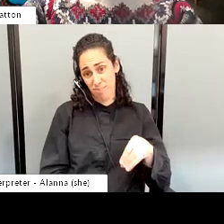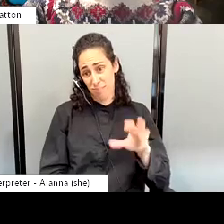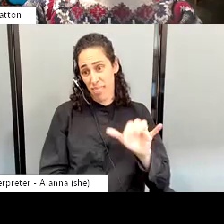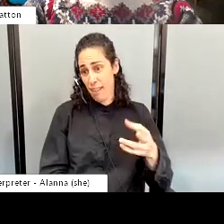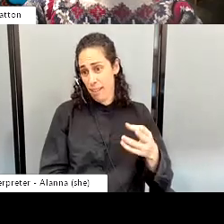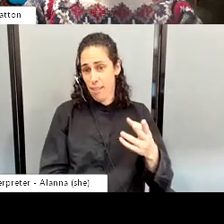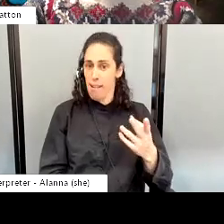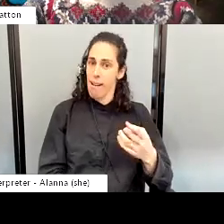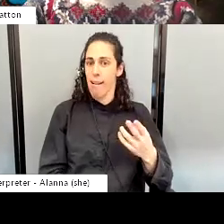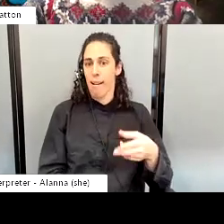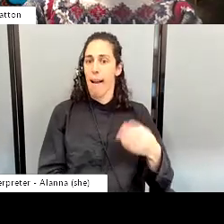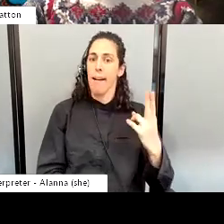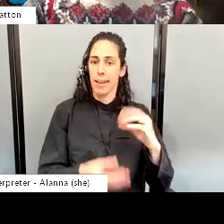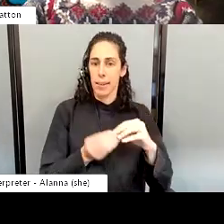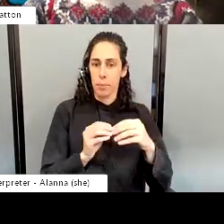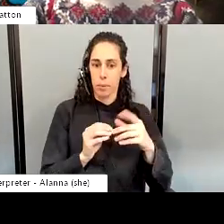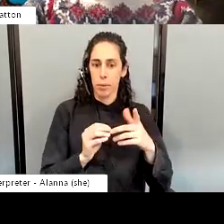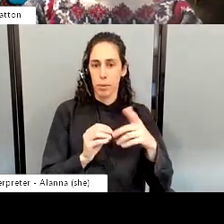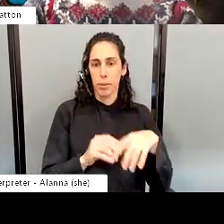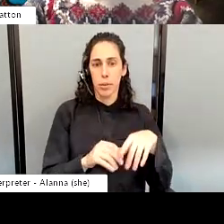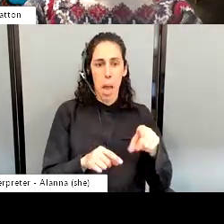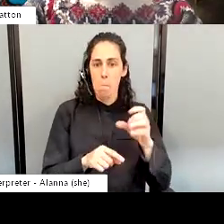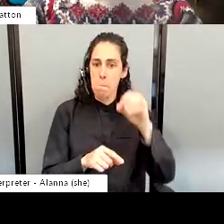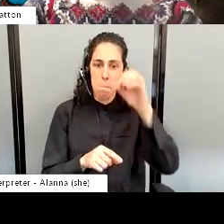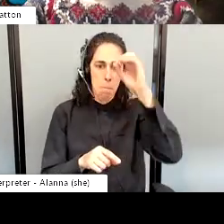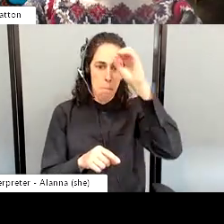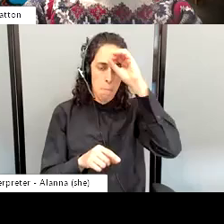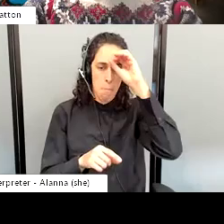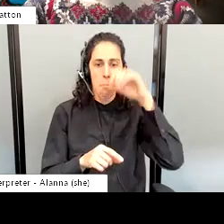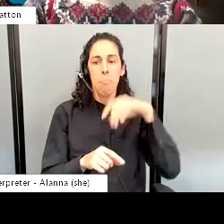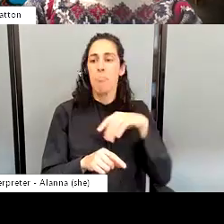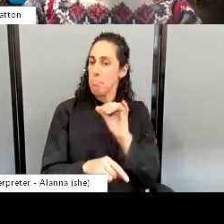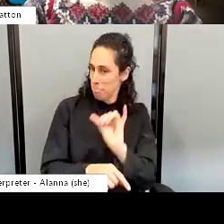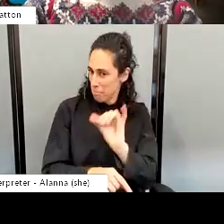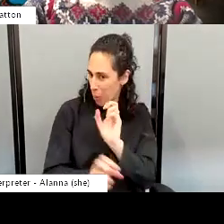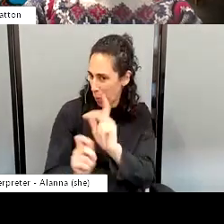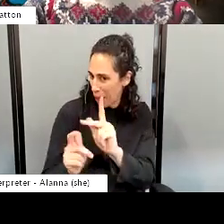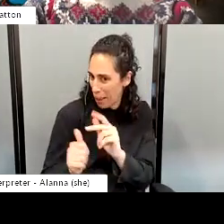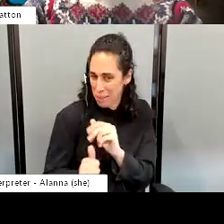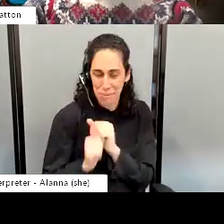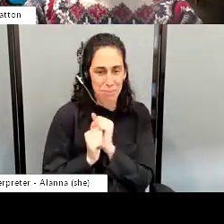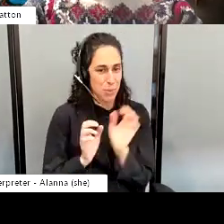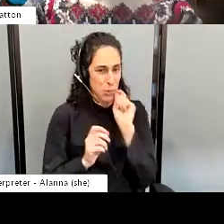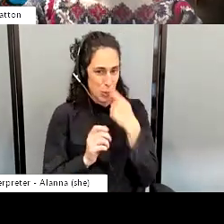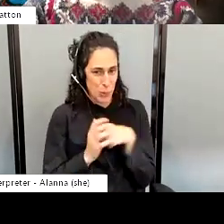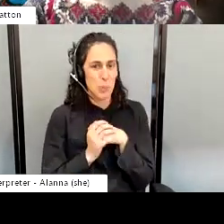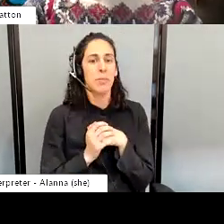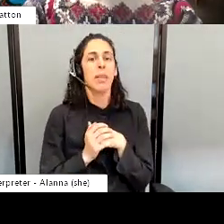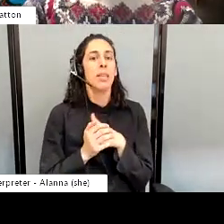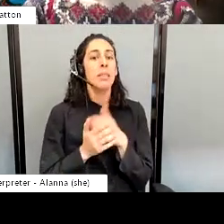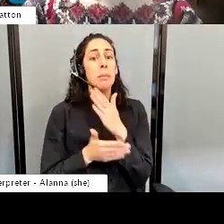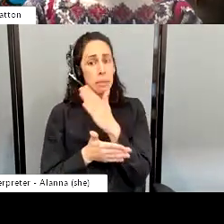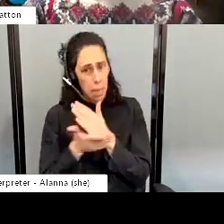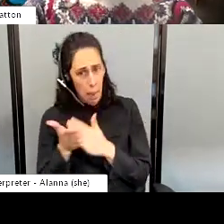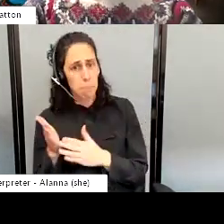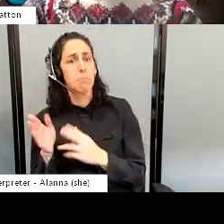group, who have never used it and don't know much about it. So you're in for a treat. We have some that have used it a lot, never used